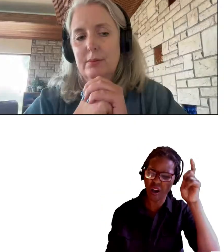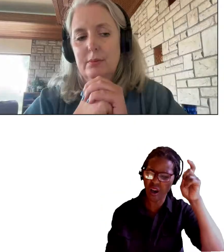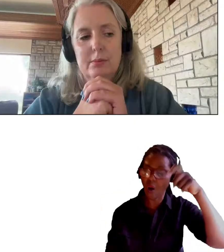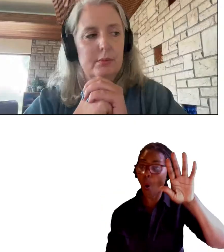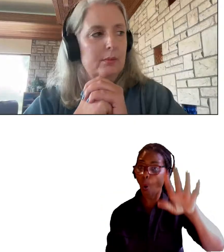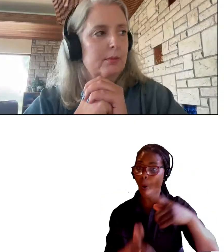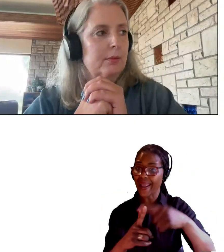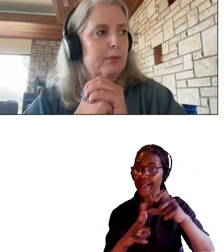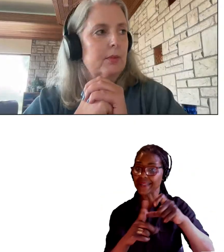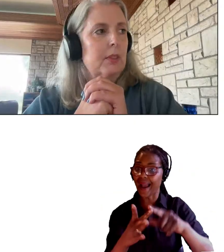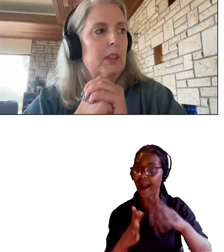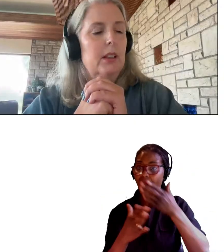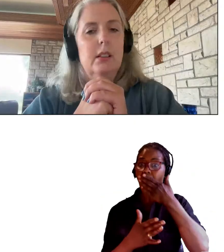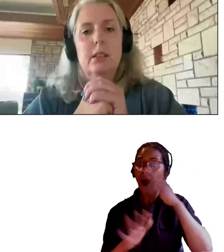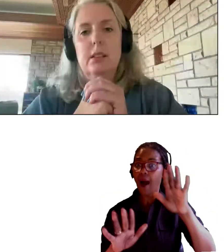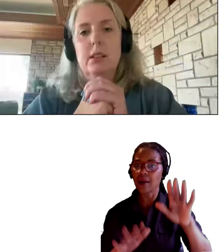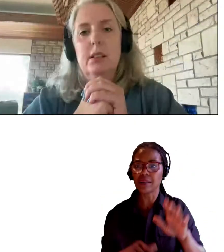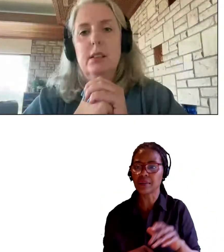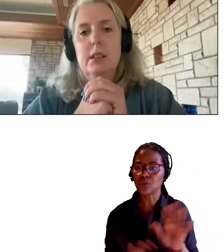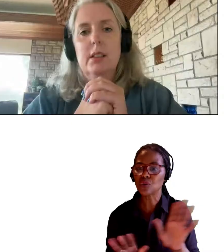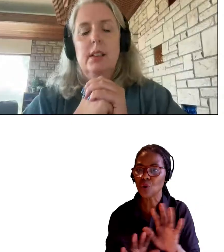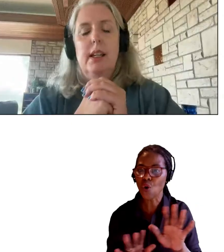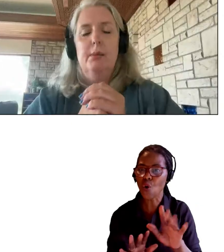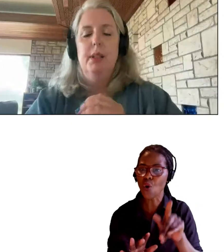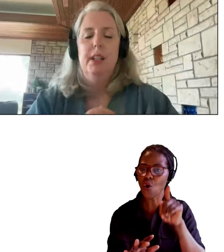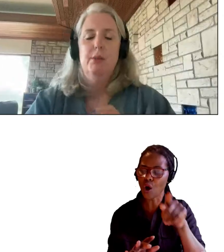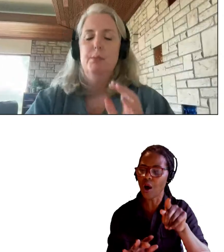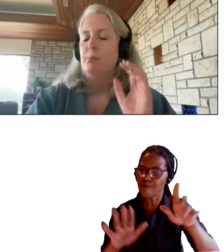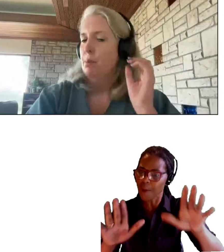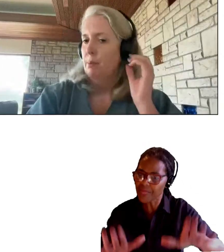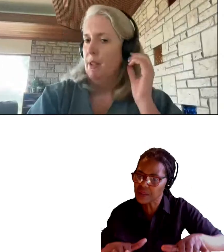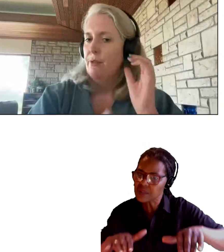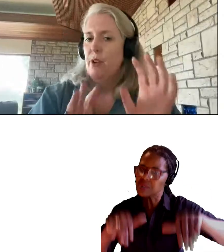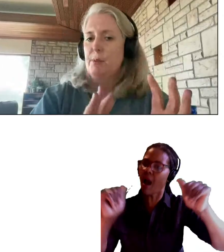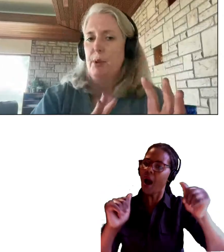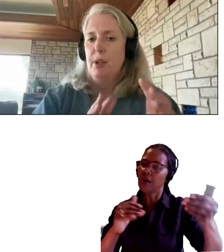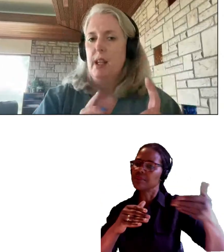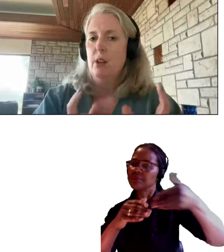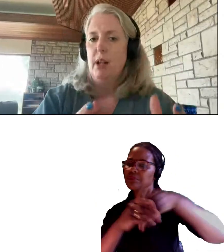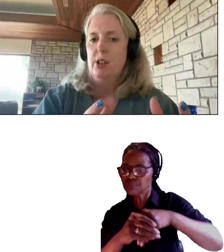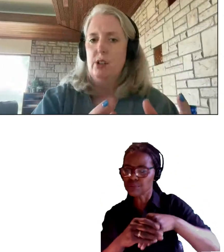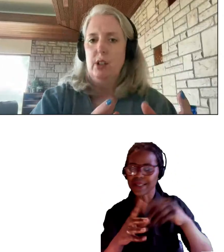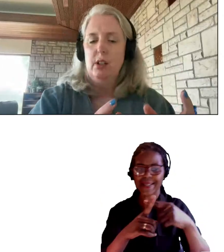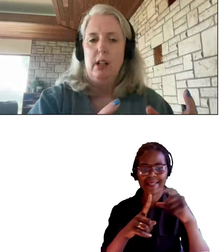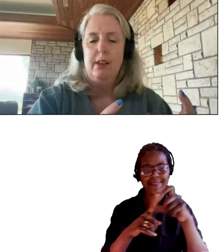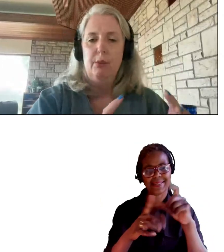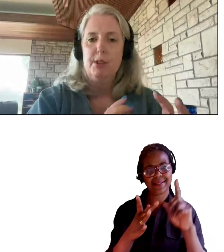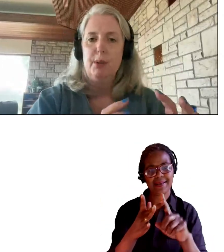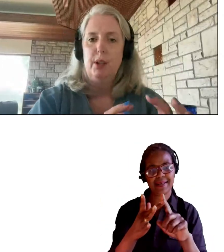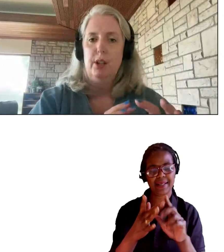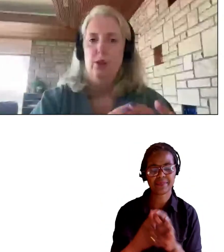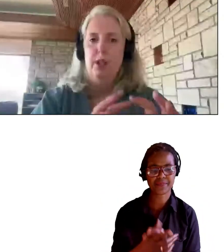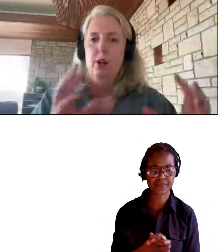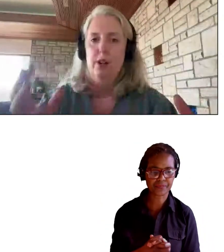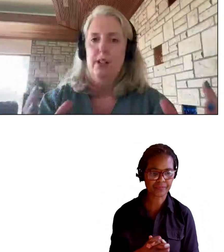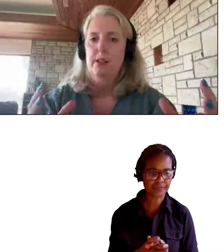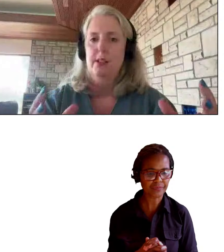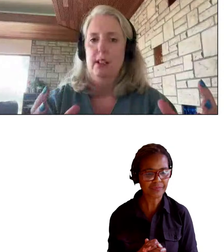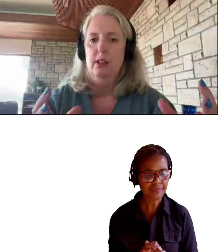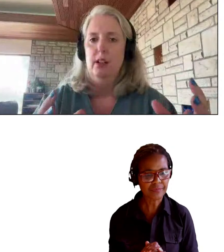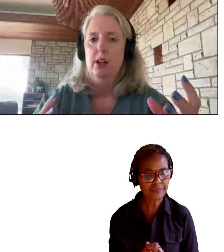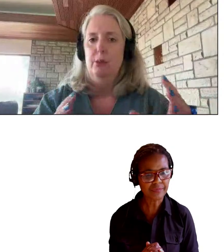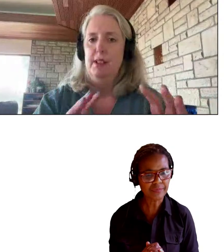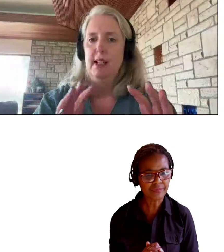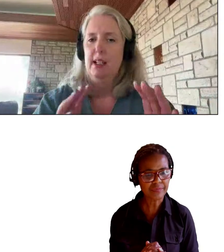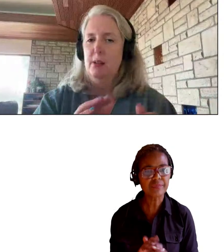basic. Have you got anything to add, Ruth? I think it was probably the first part of that question, I think, was about, the